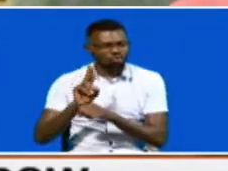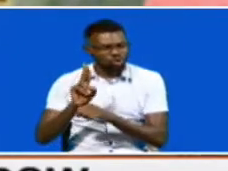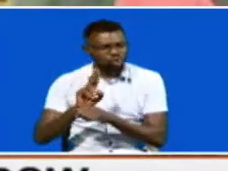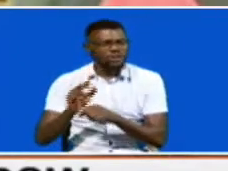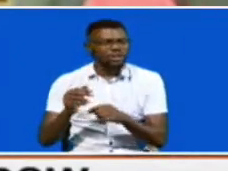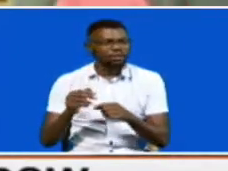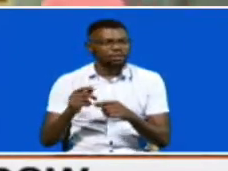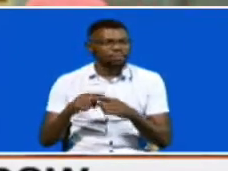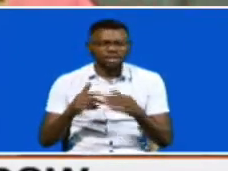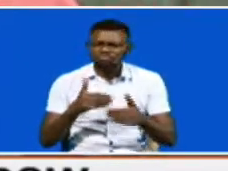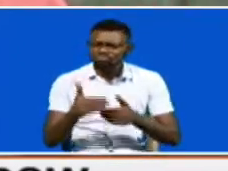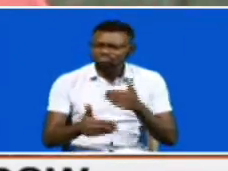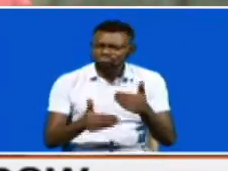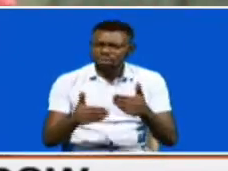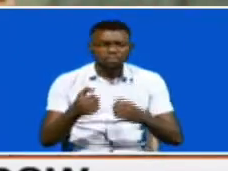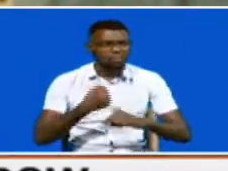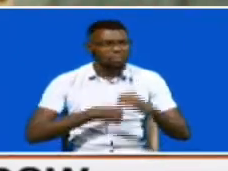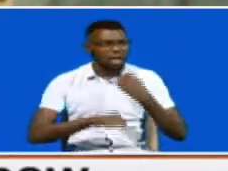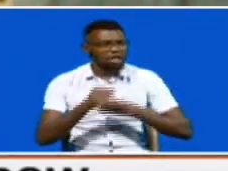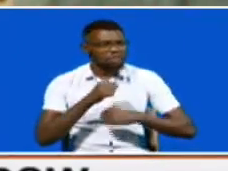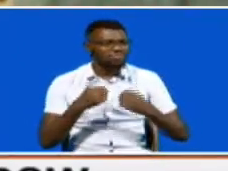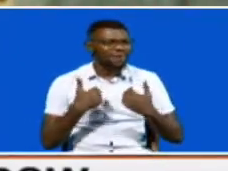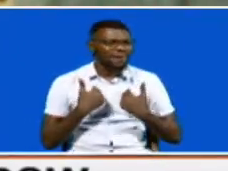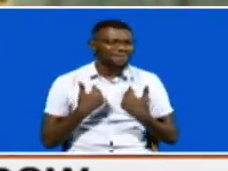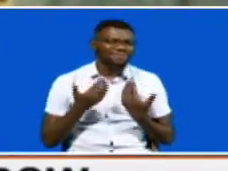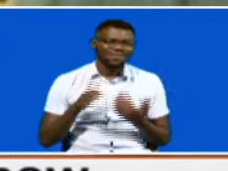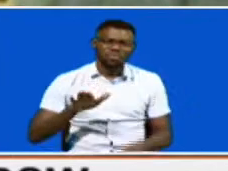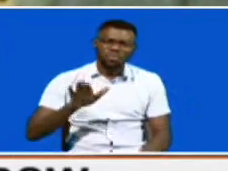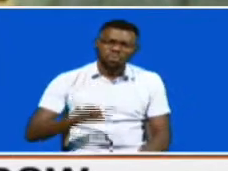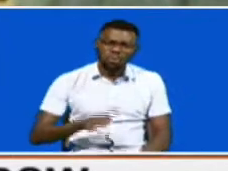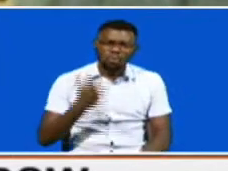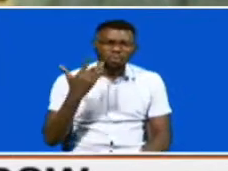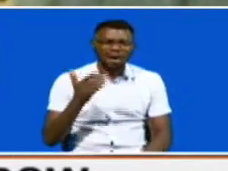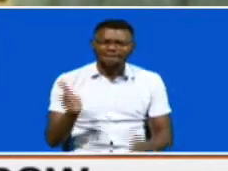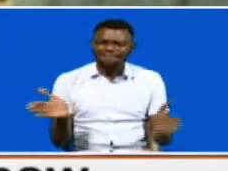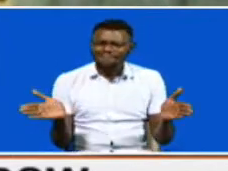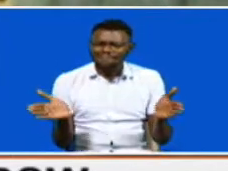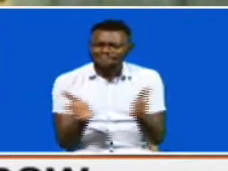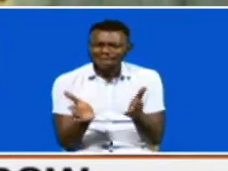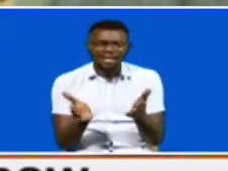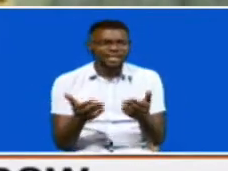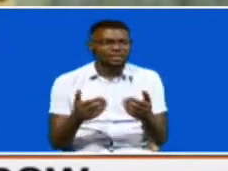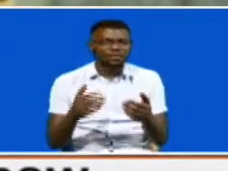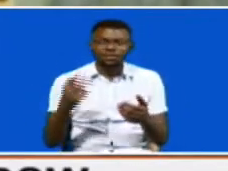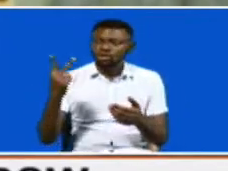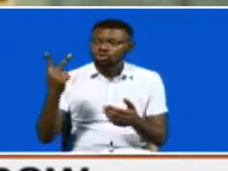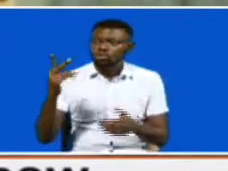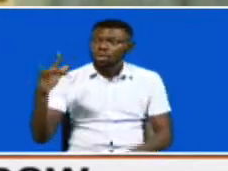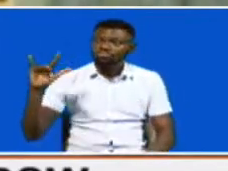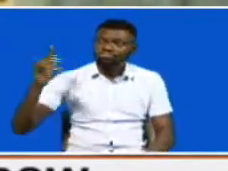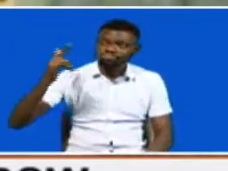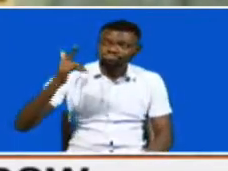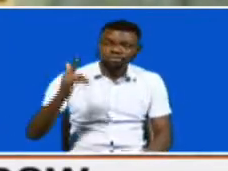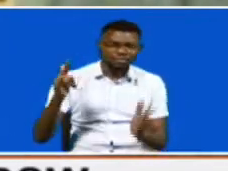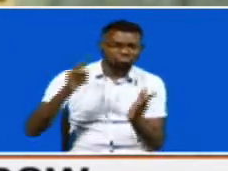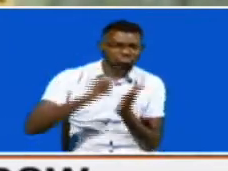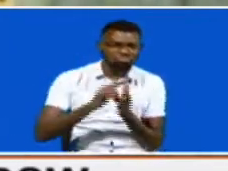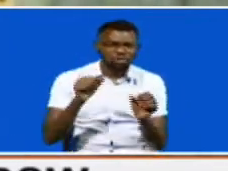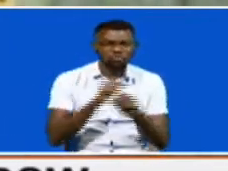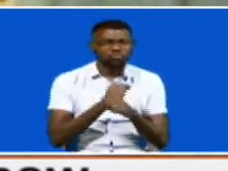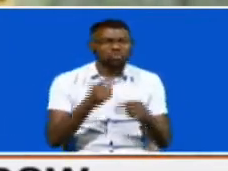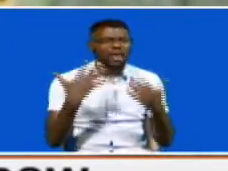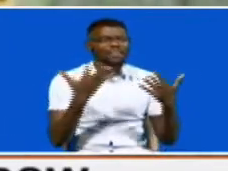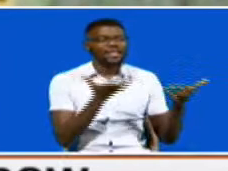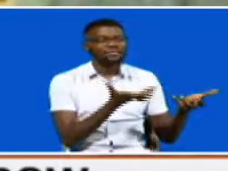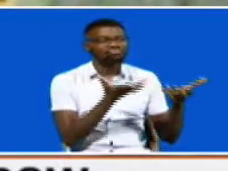the facility have been low, given the narrow runway of the facility that cannot accommodate two planes at a time or cargo planes, and